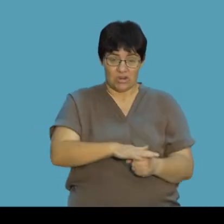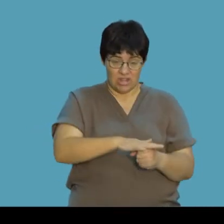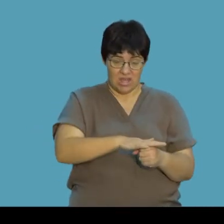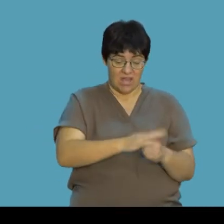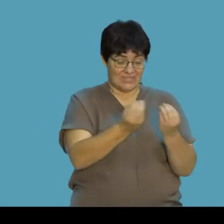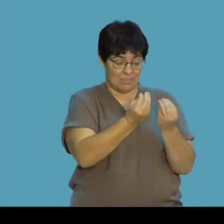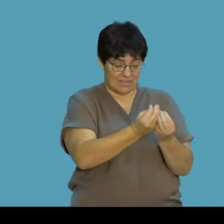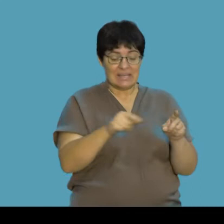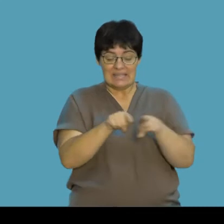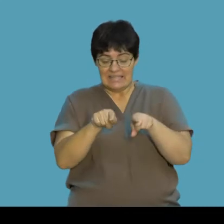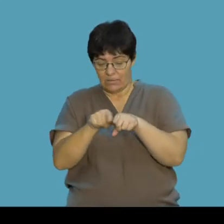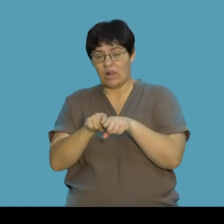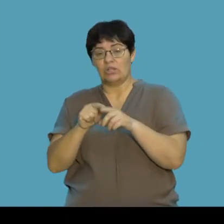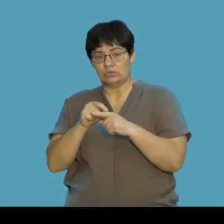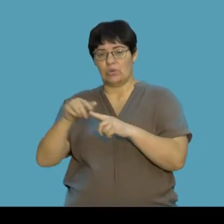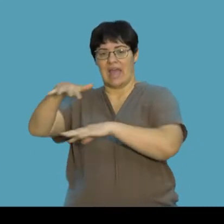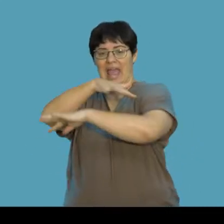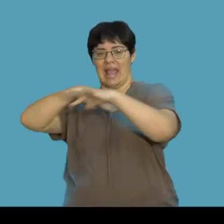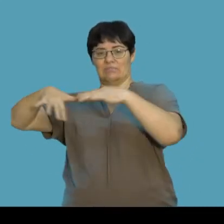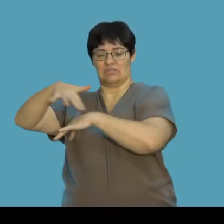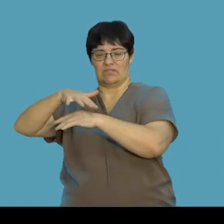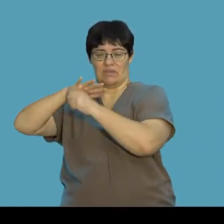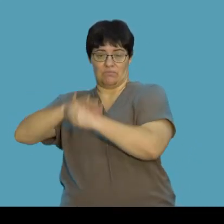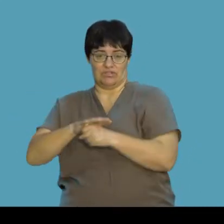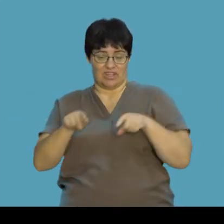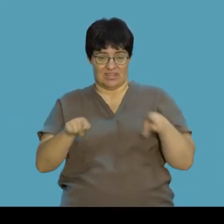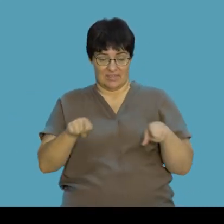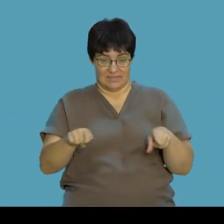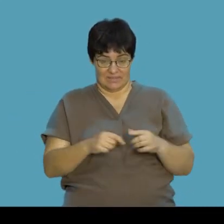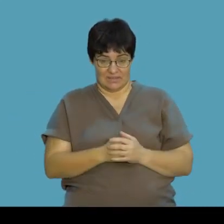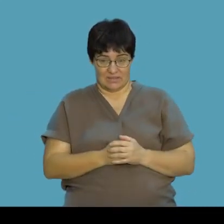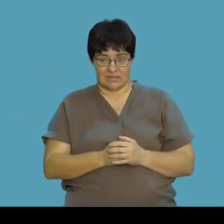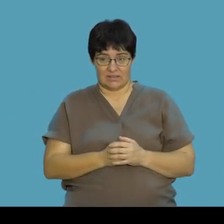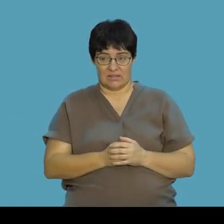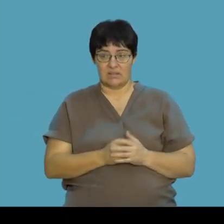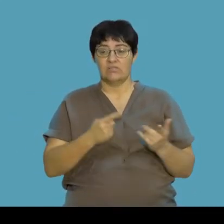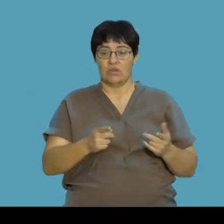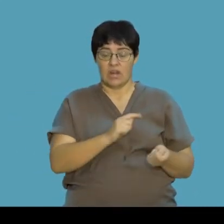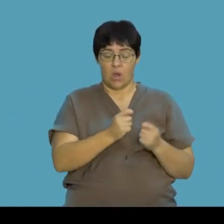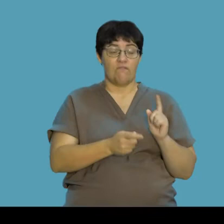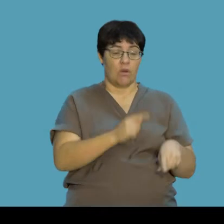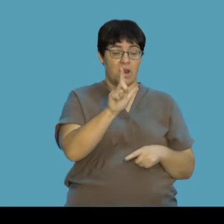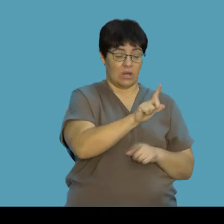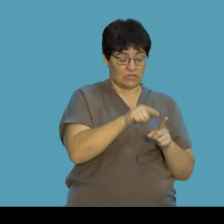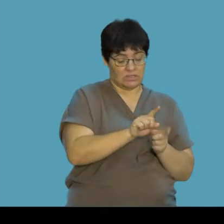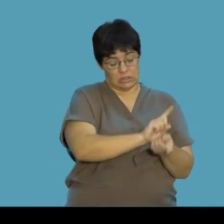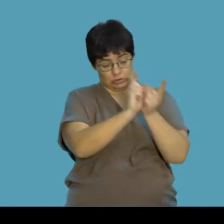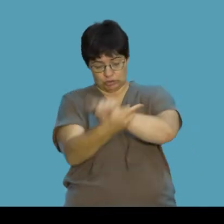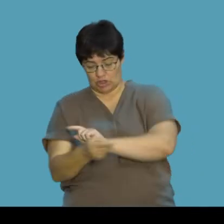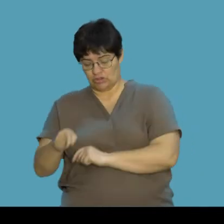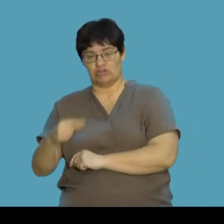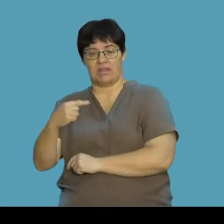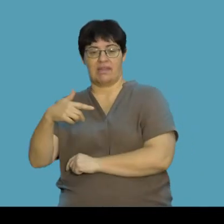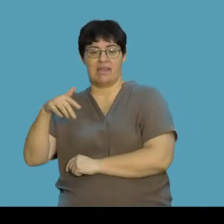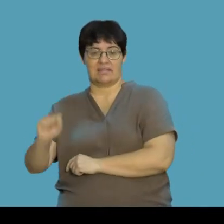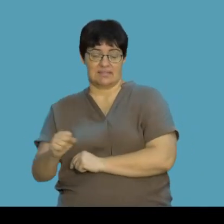pressure, okay? Now, boiling involves the transition or the change from liquid to gas, okay?